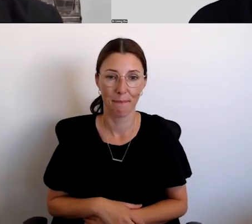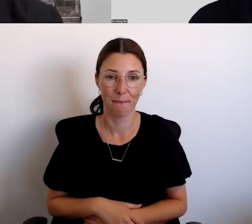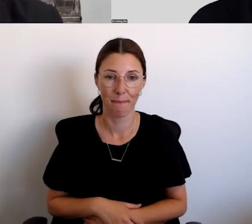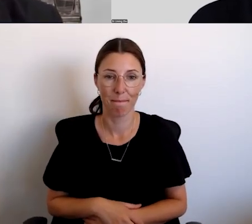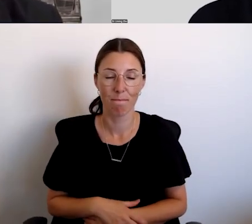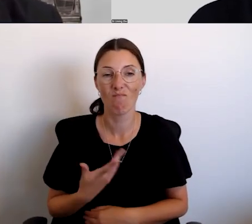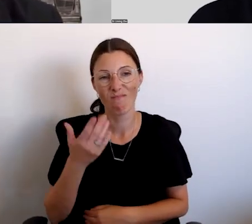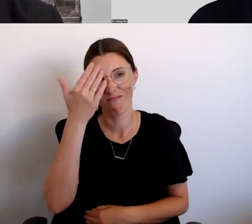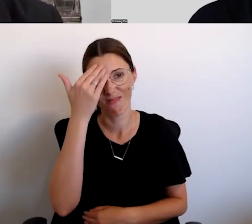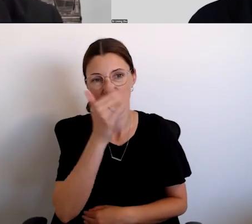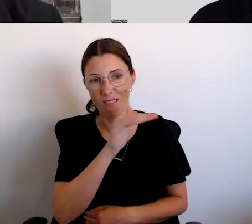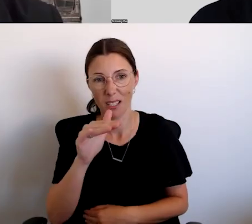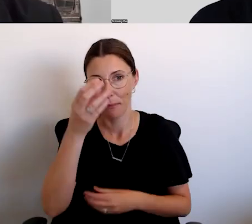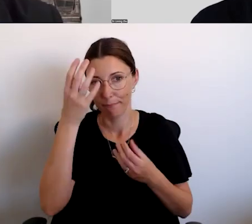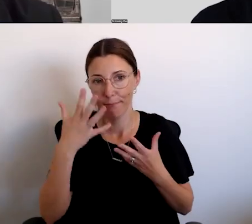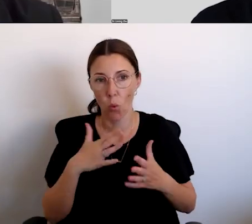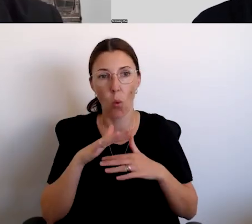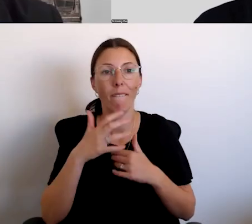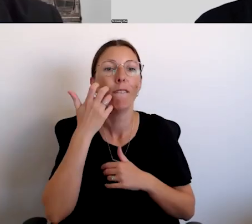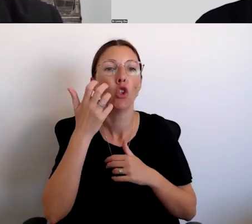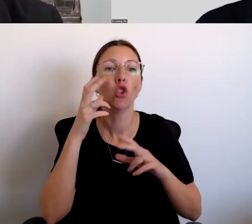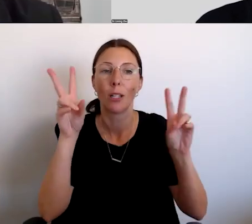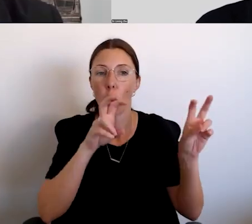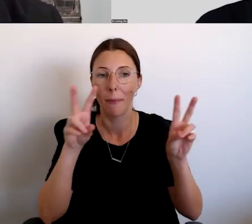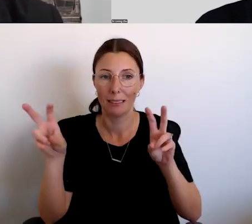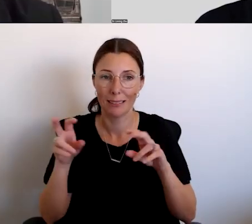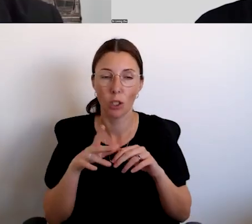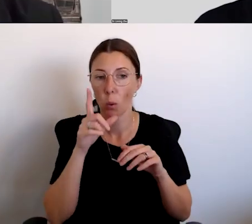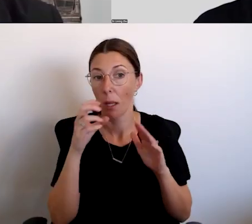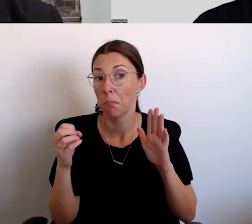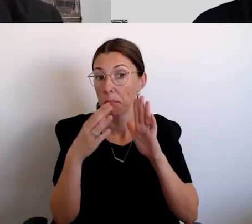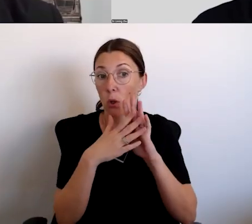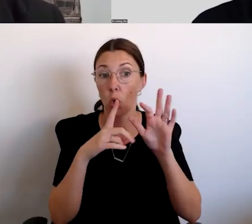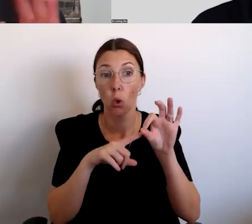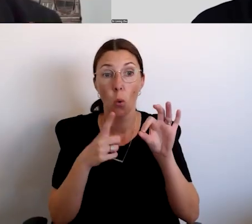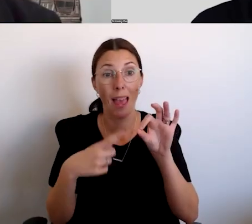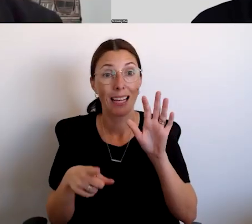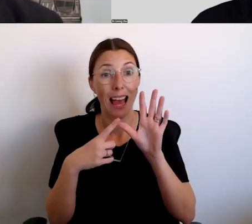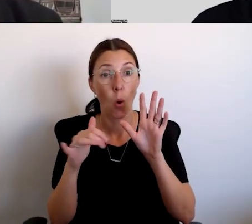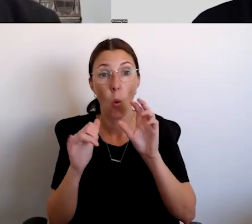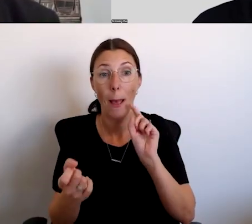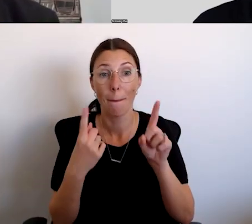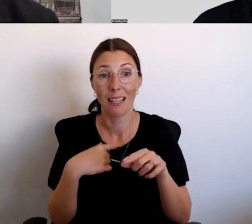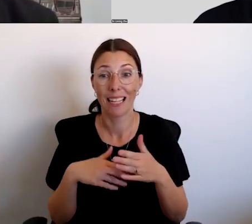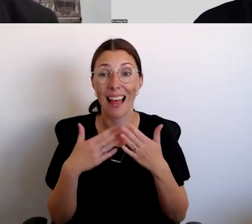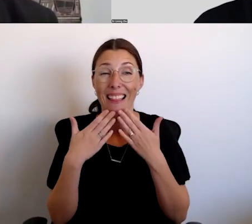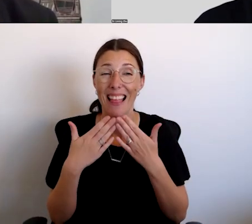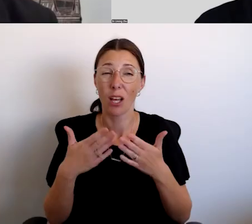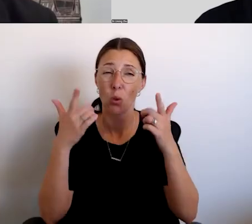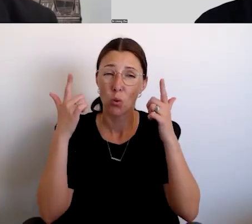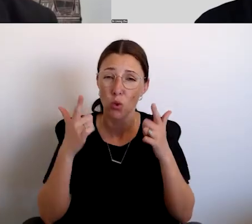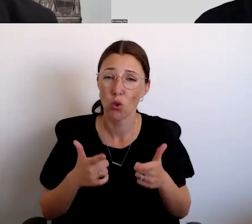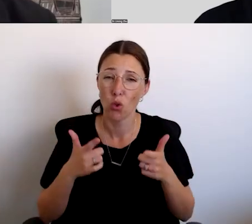let us know about future topics in this space. Pop it in the Q&A or email us. Anyway, thank you so very, very